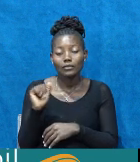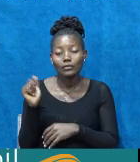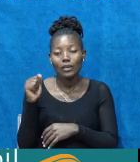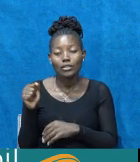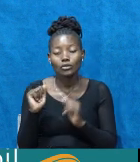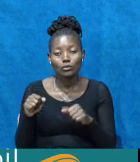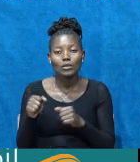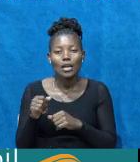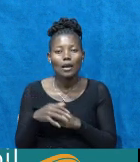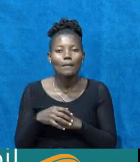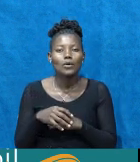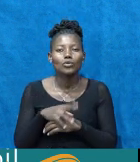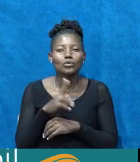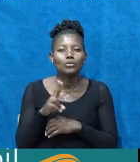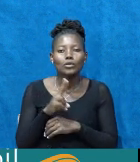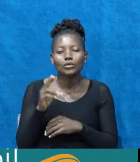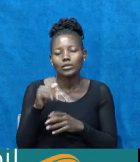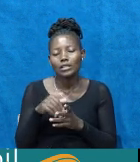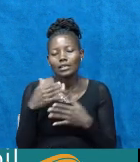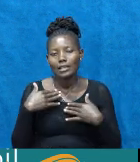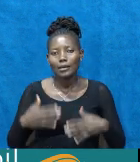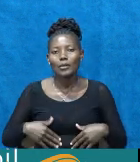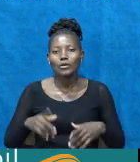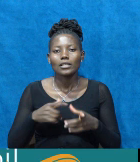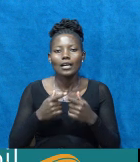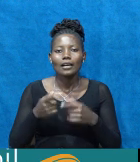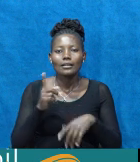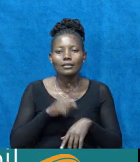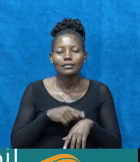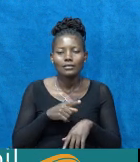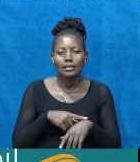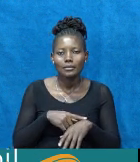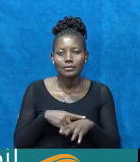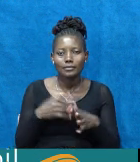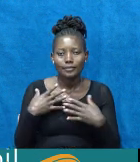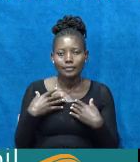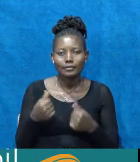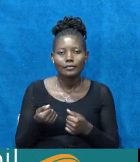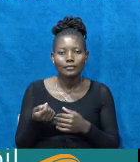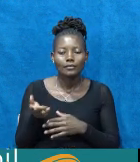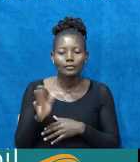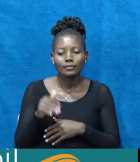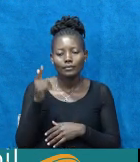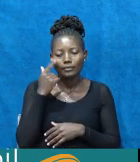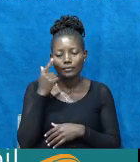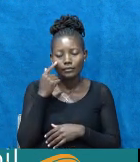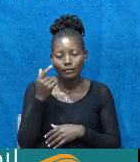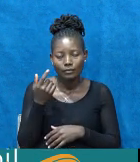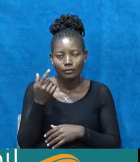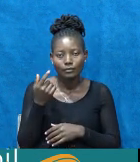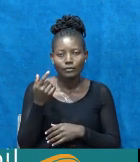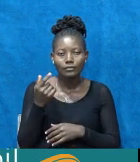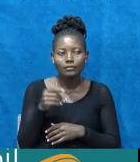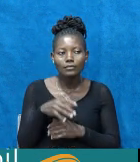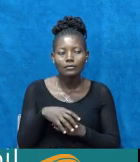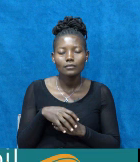is vitamin A, vitamin D, vitamin E, and K, which are vitamins that require the presence of fat to